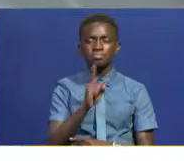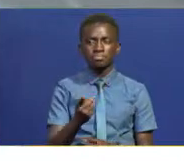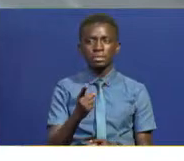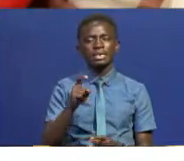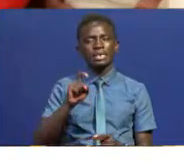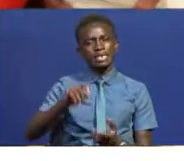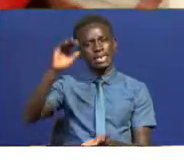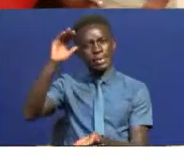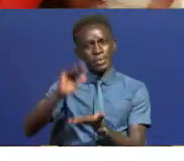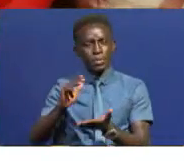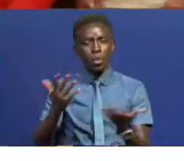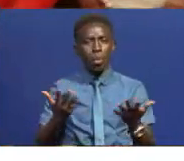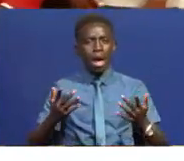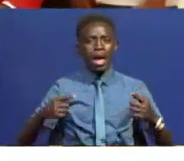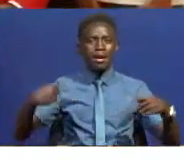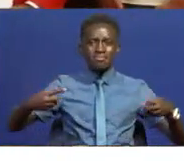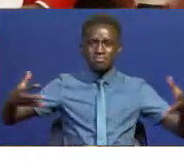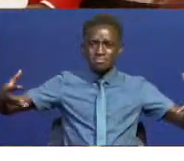prices.